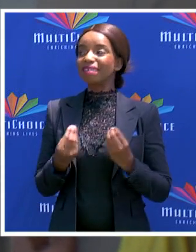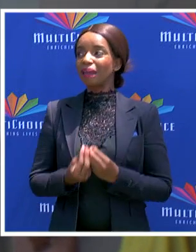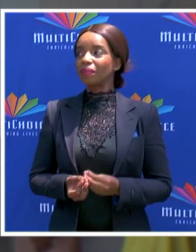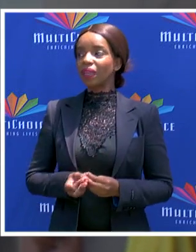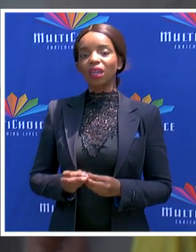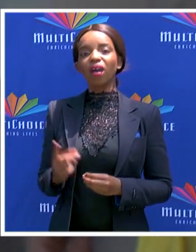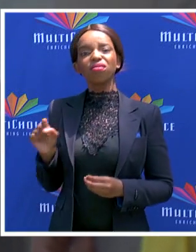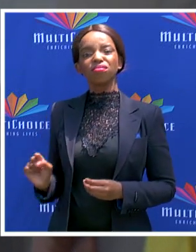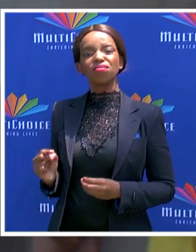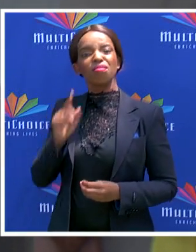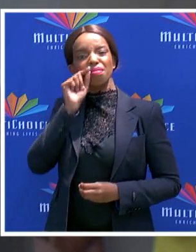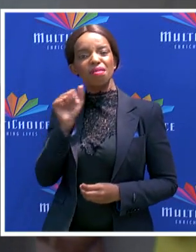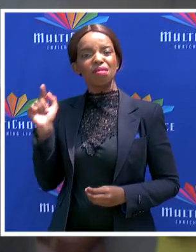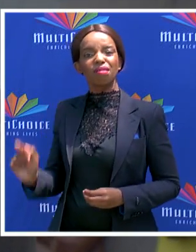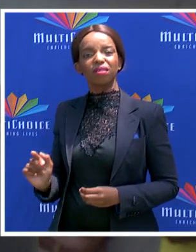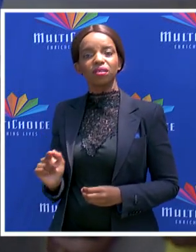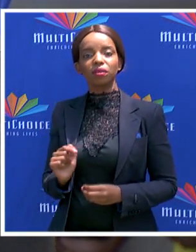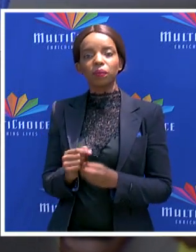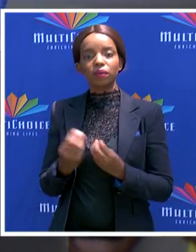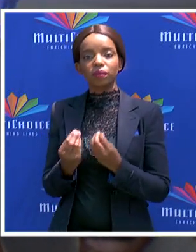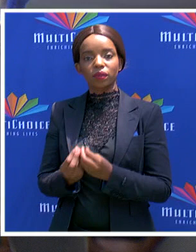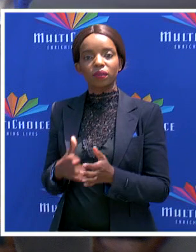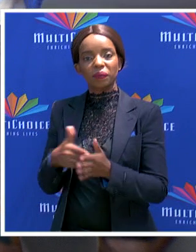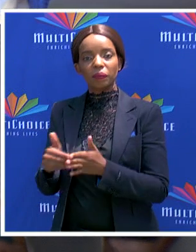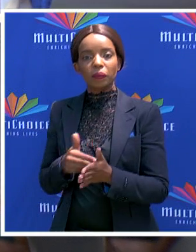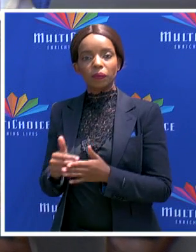man of tangible things. Do you agree?